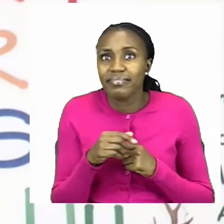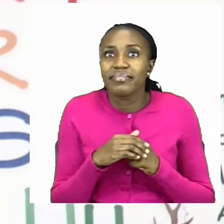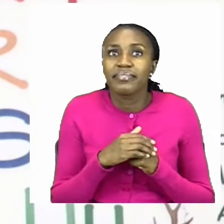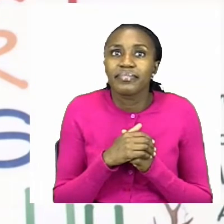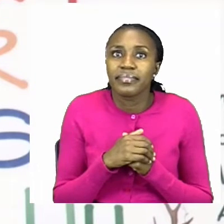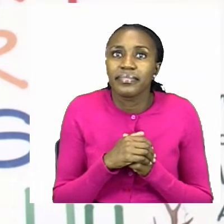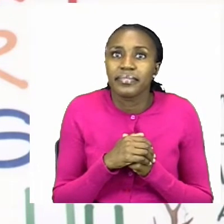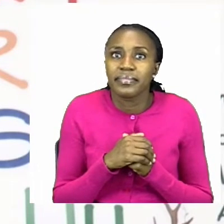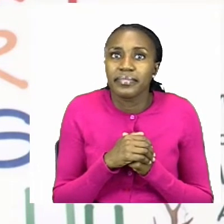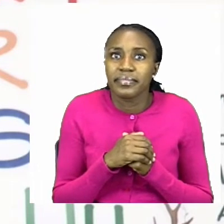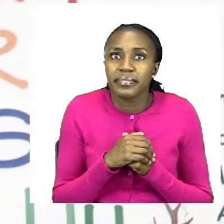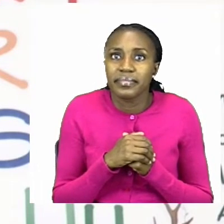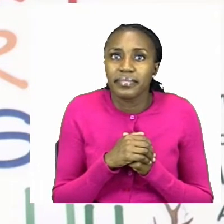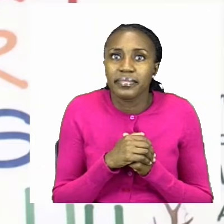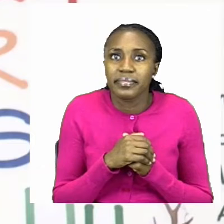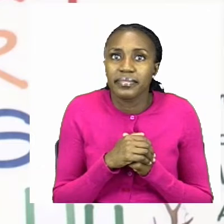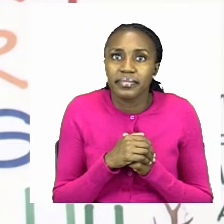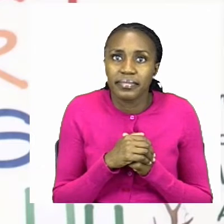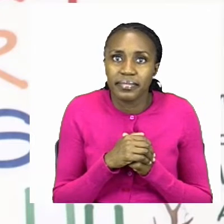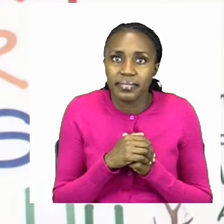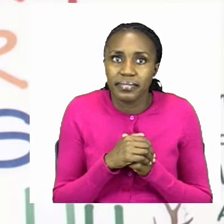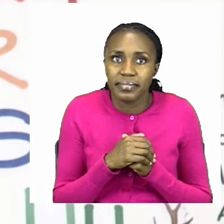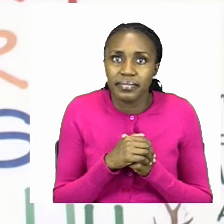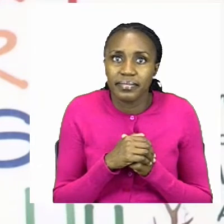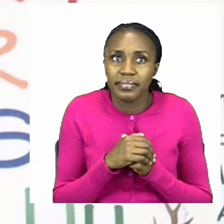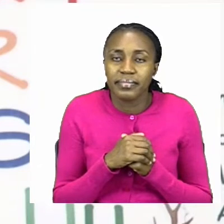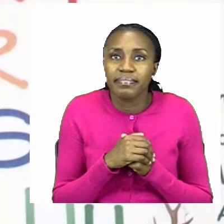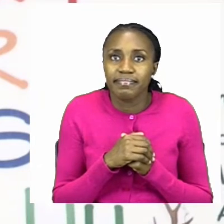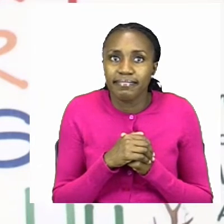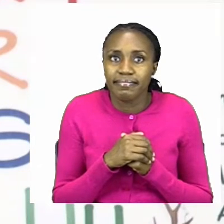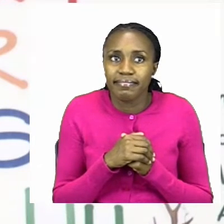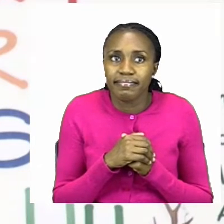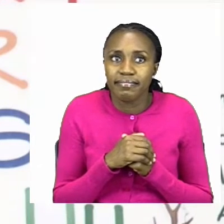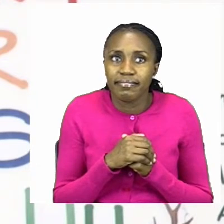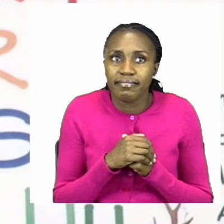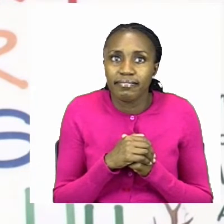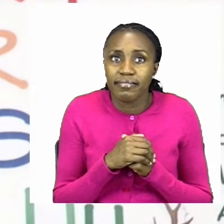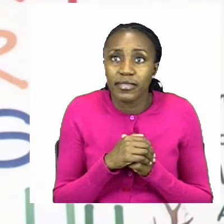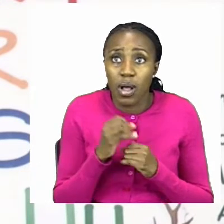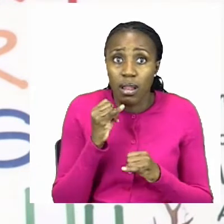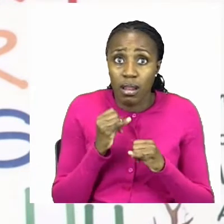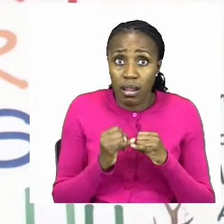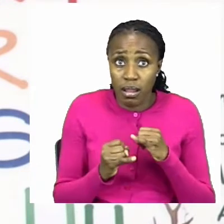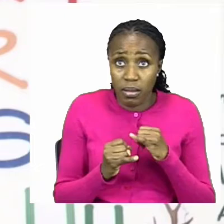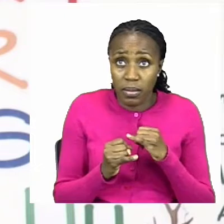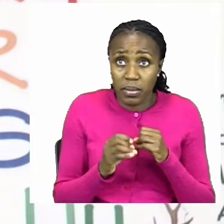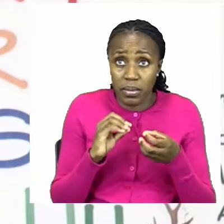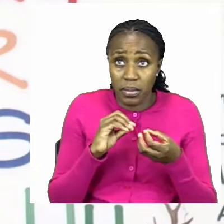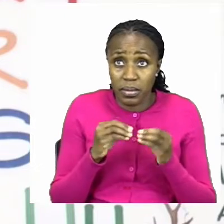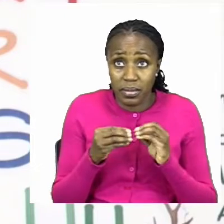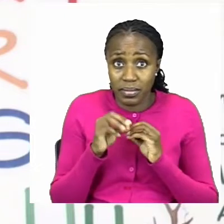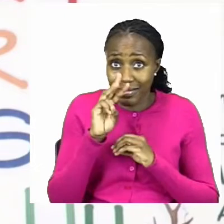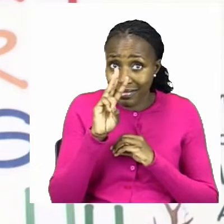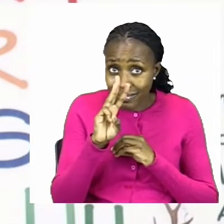match our 2 with the bananas. And one last one is number 3. And we